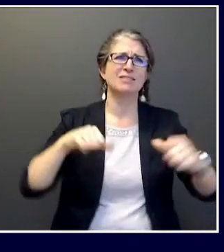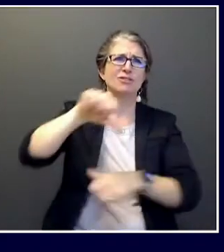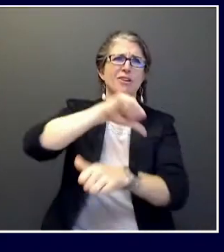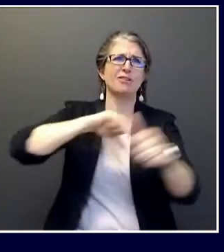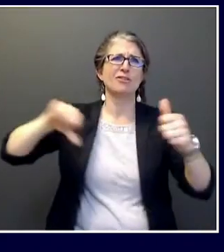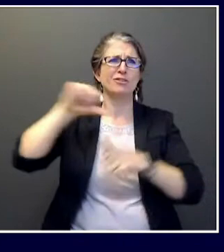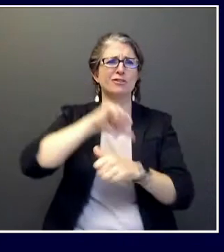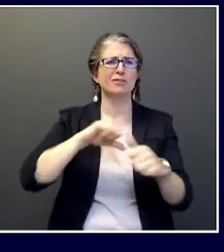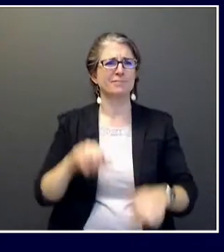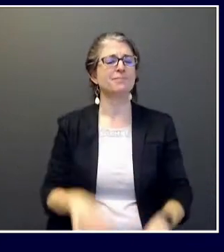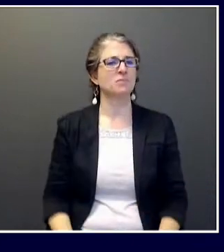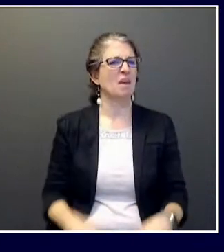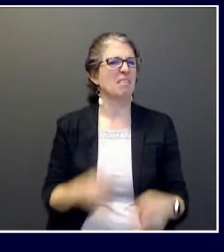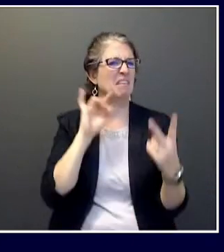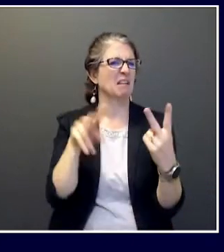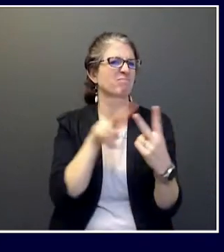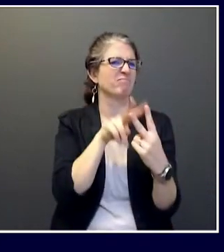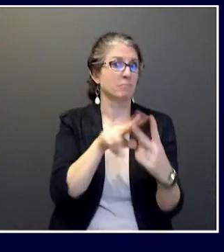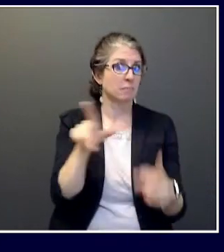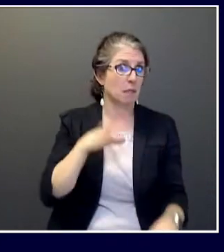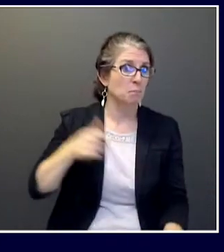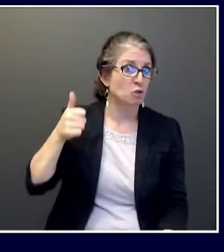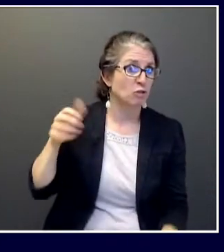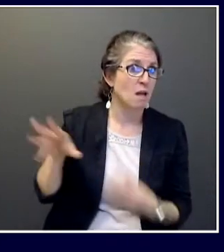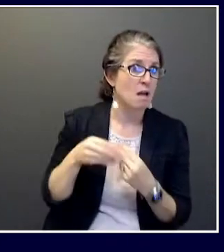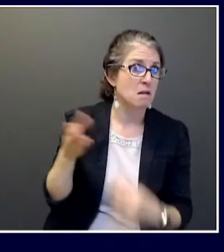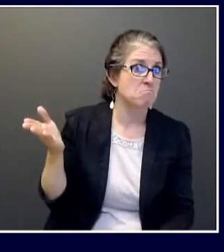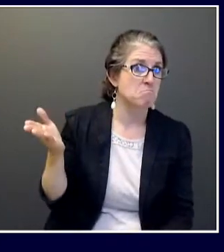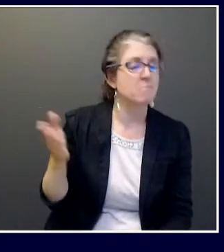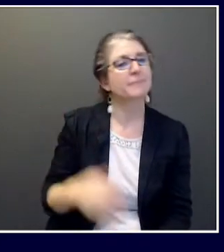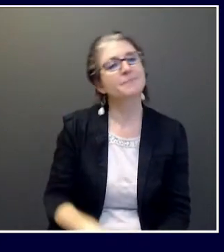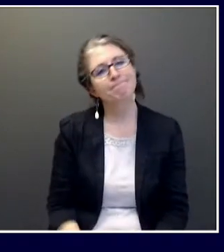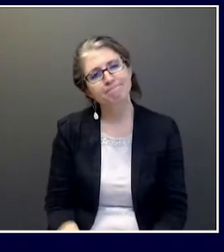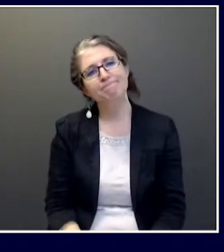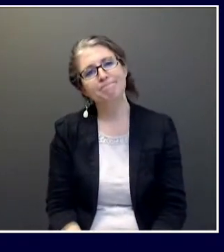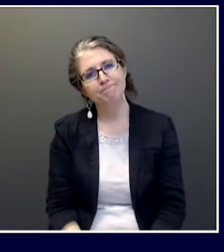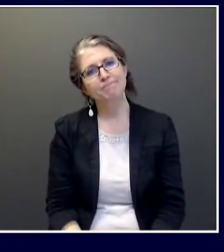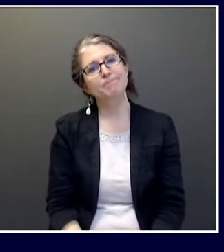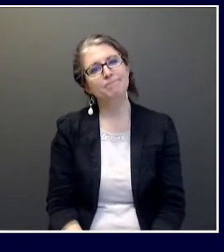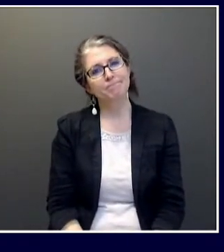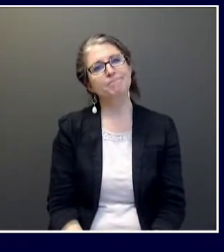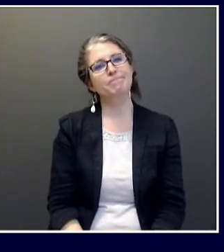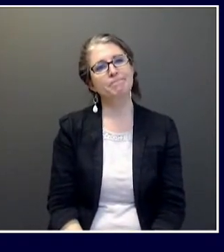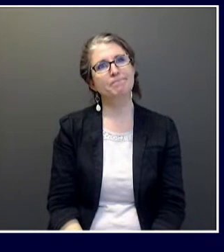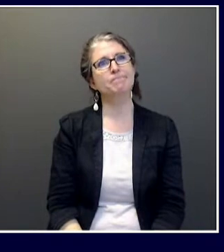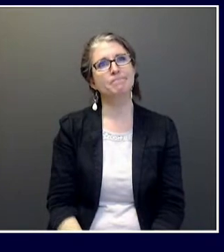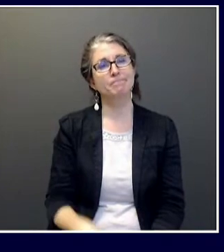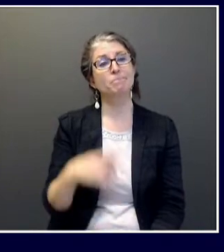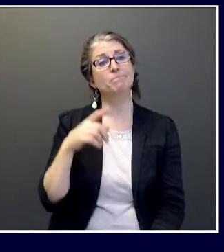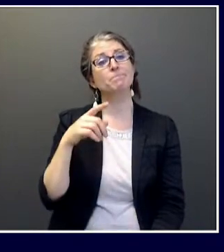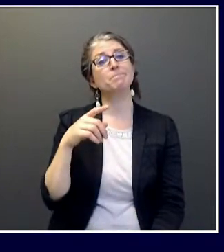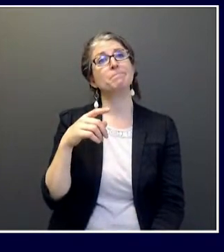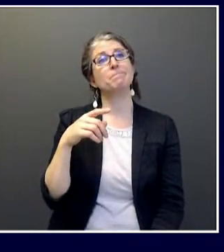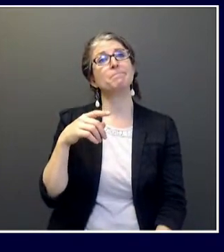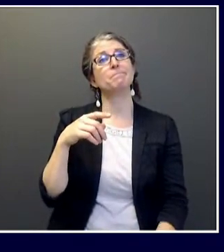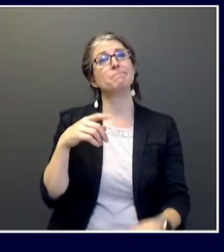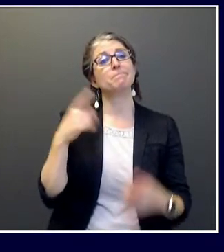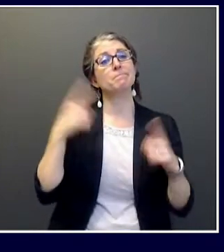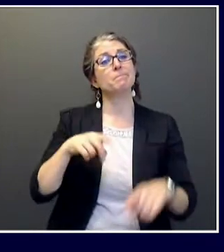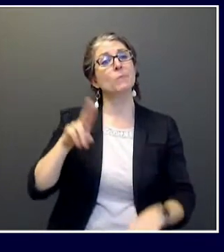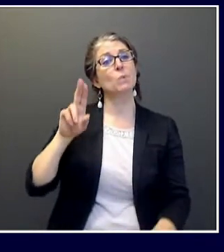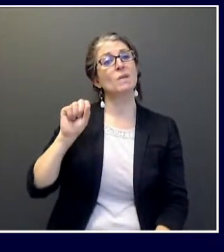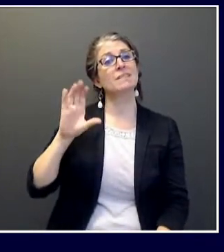Commissioner? Look, I think we're going to once we see the recommendations from the Food and Drug Administration and the